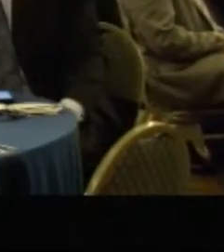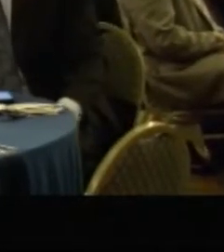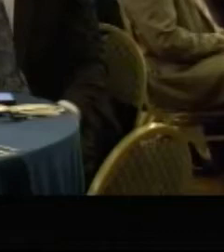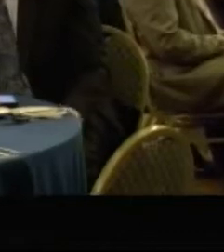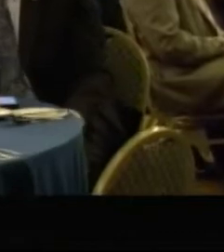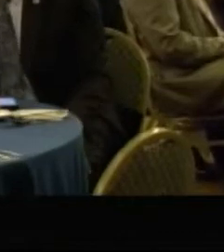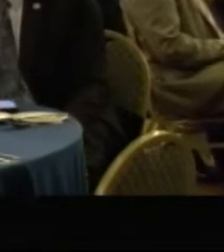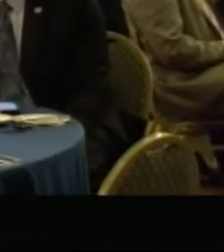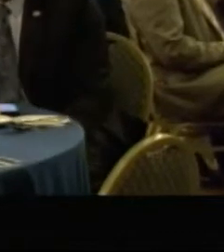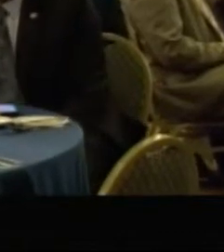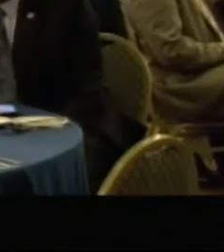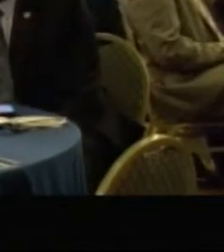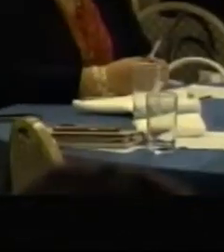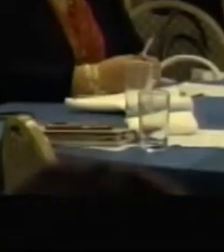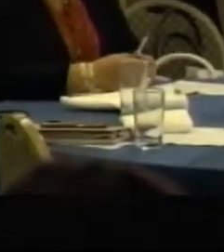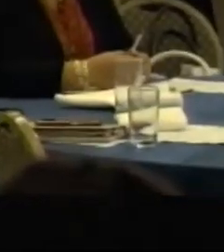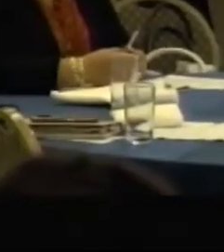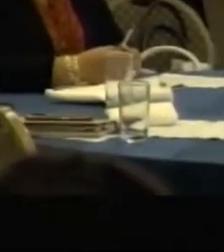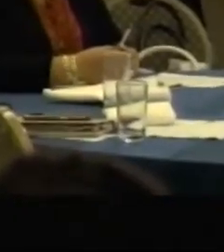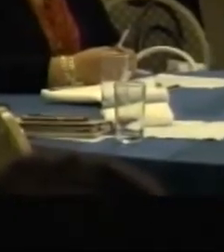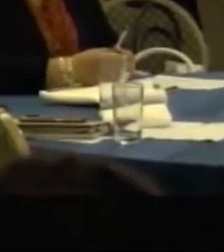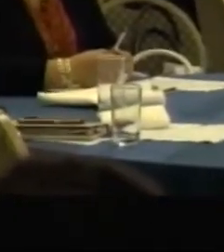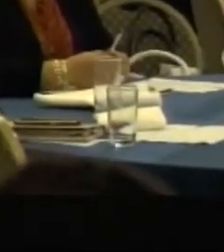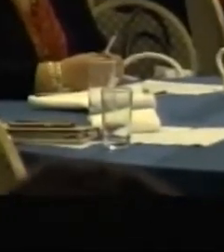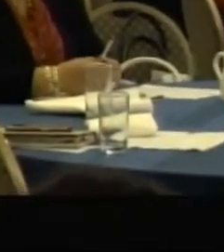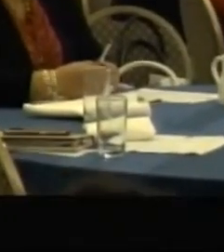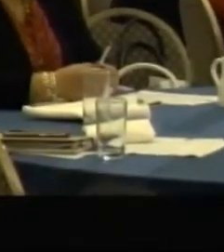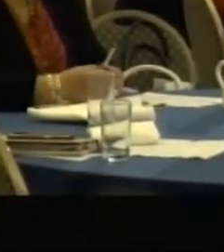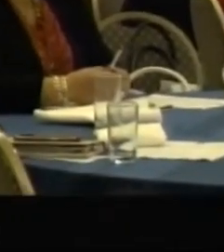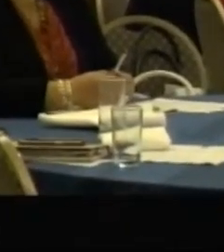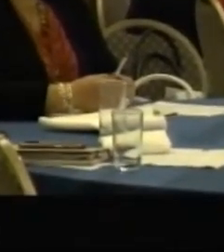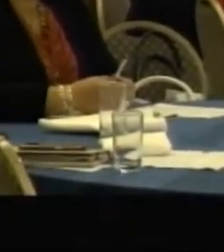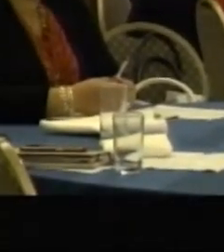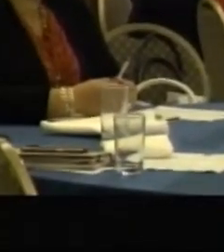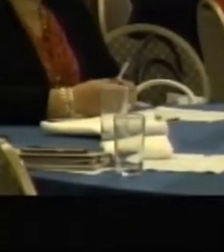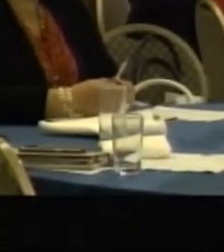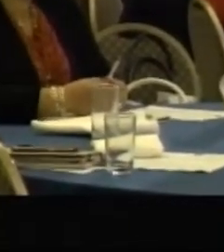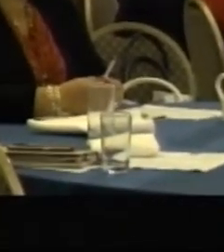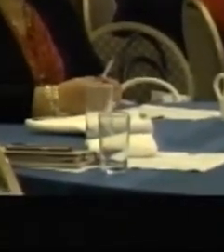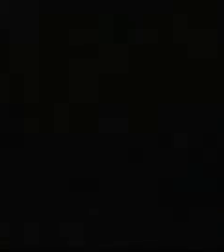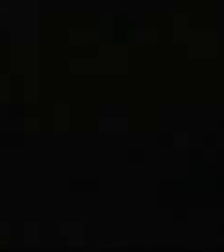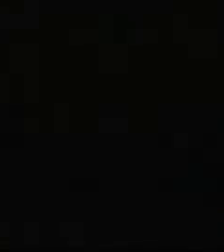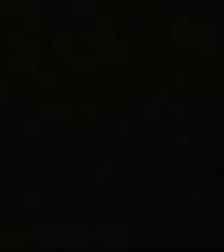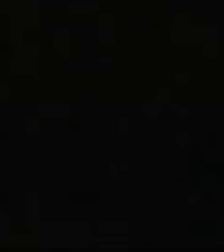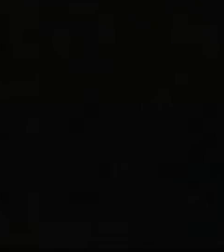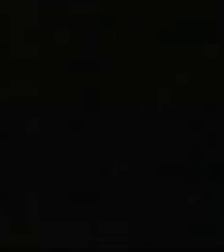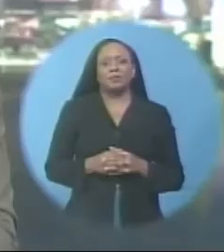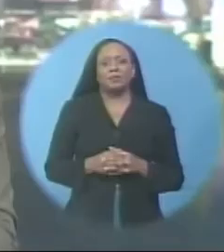to rehabilitation. What we do in crime against tourists, we are confident.